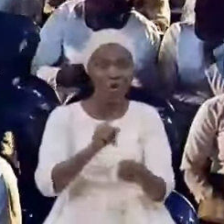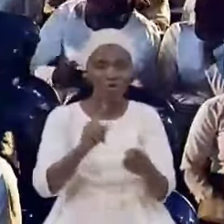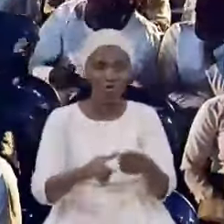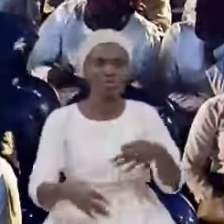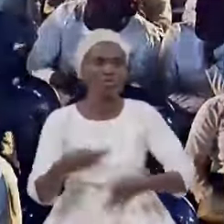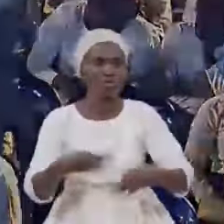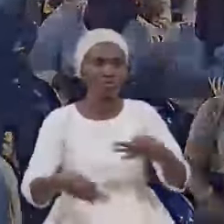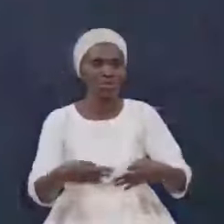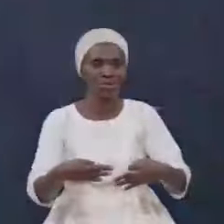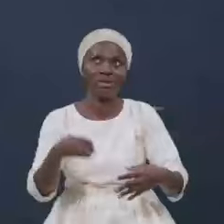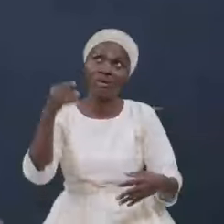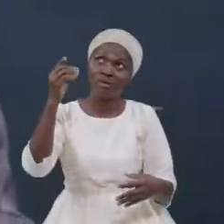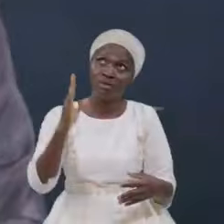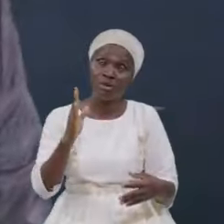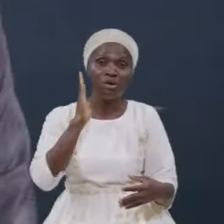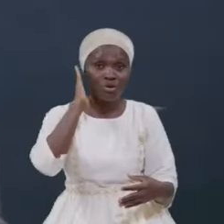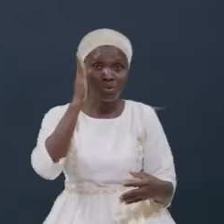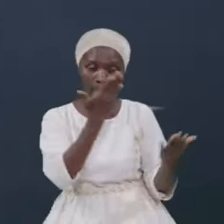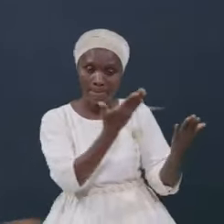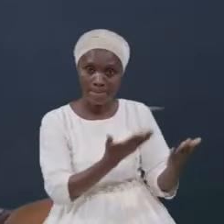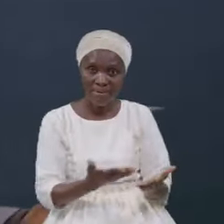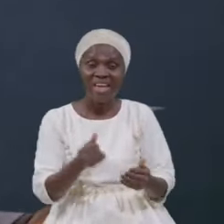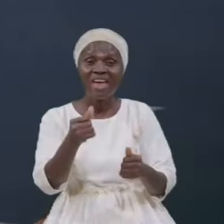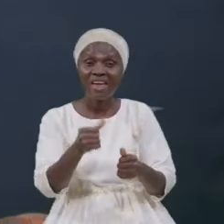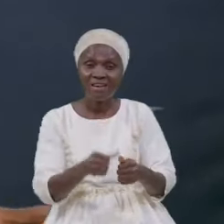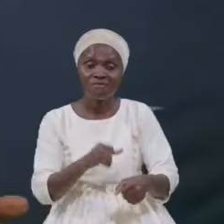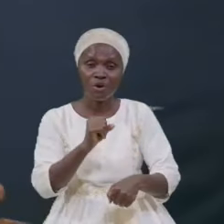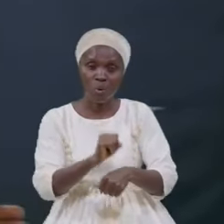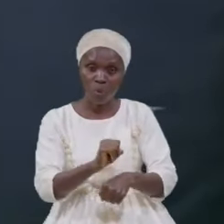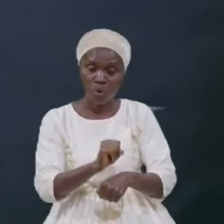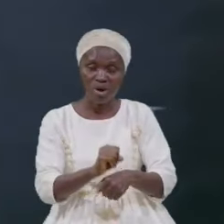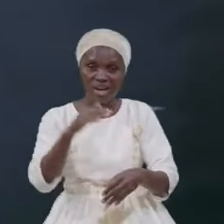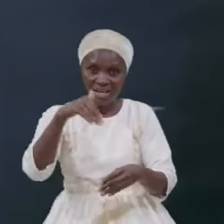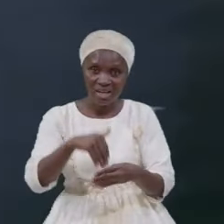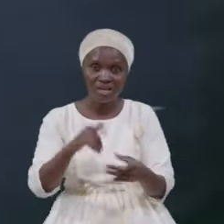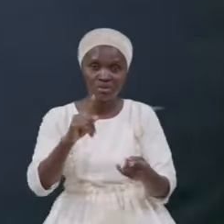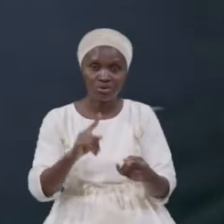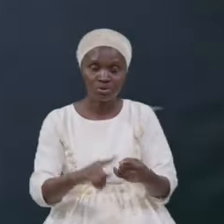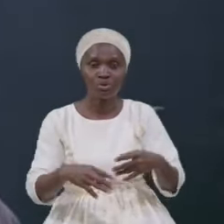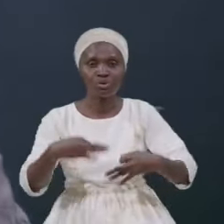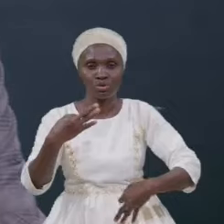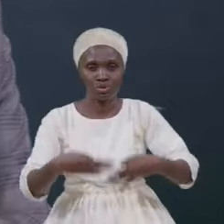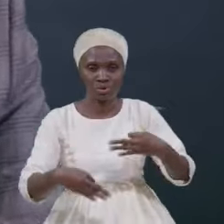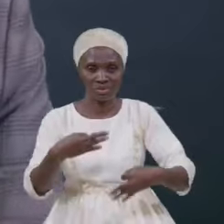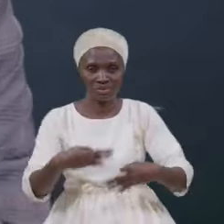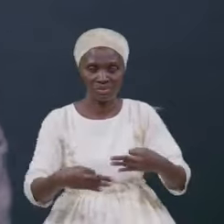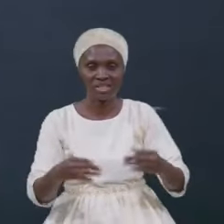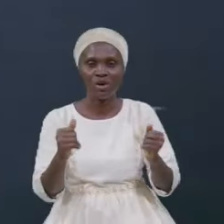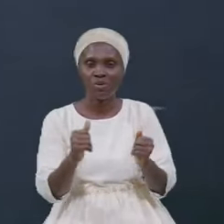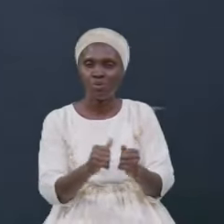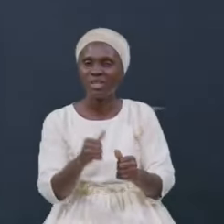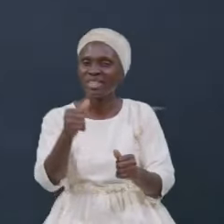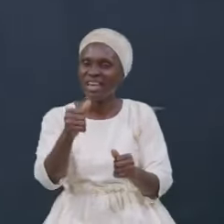every work into judgment with every secret thing.